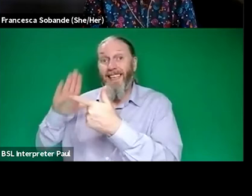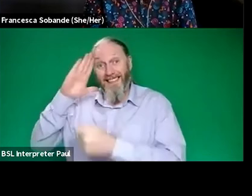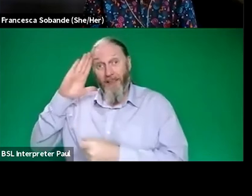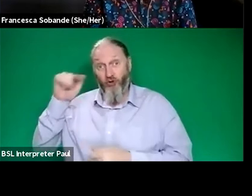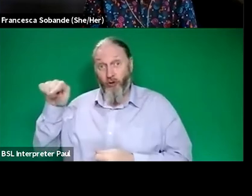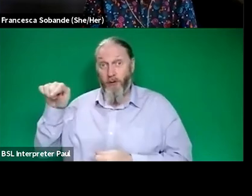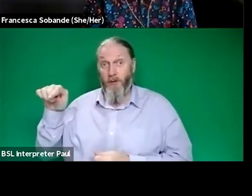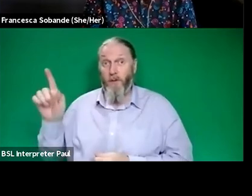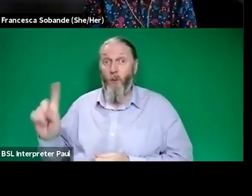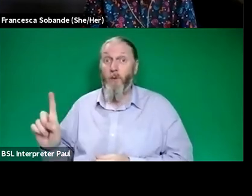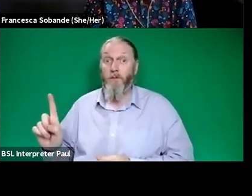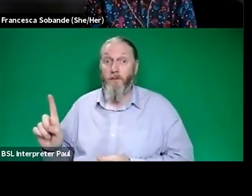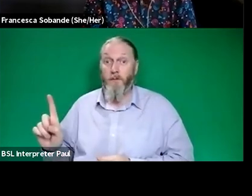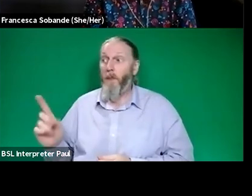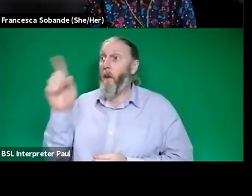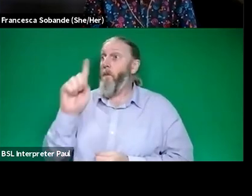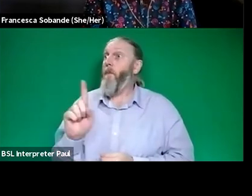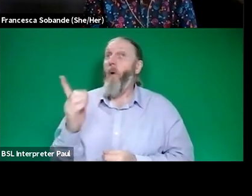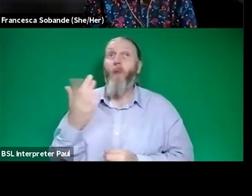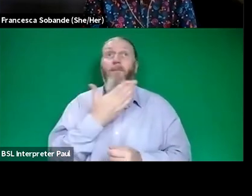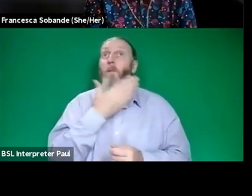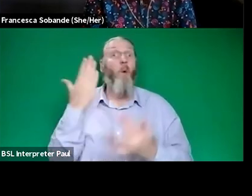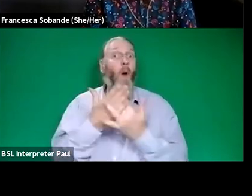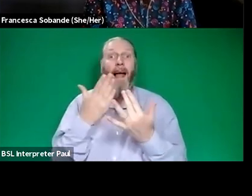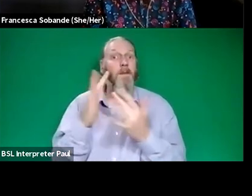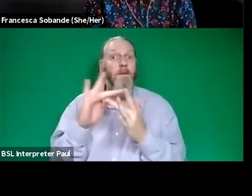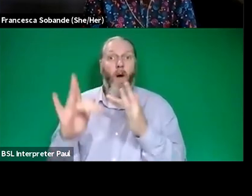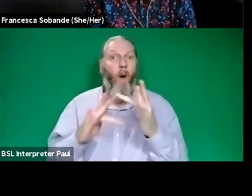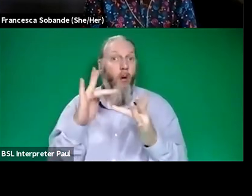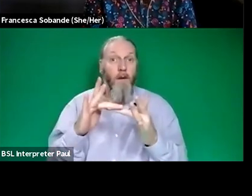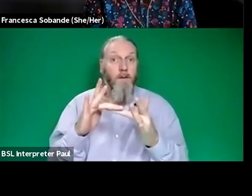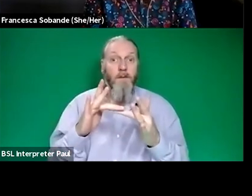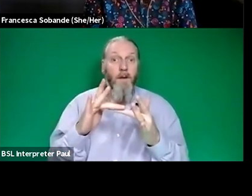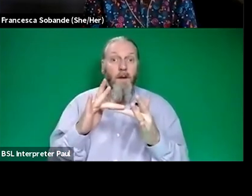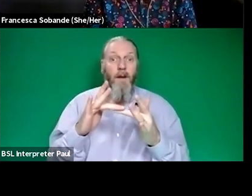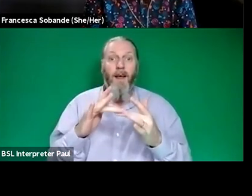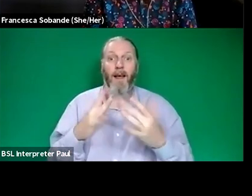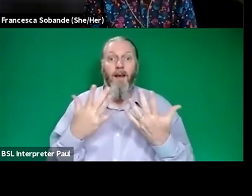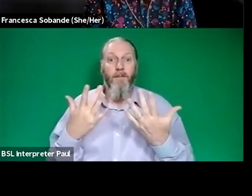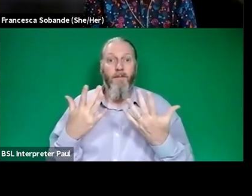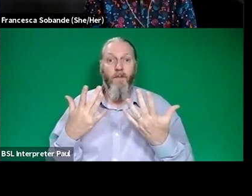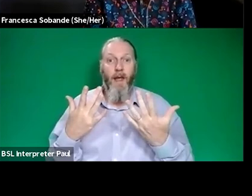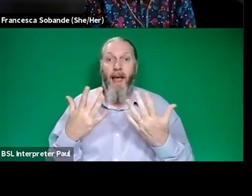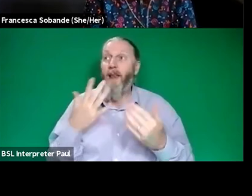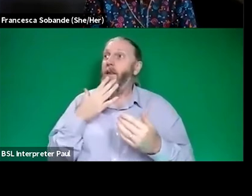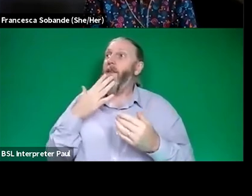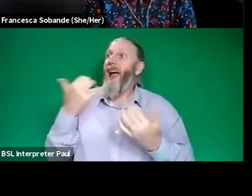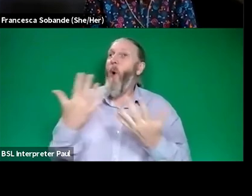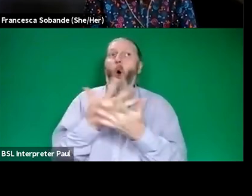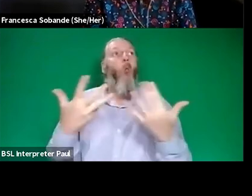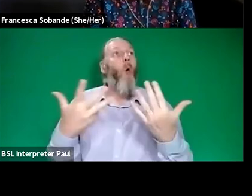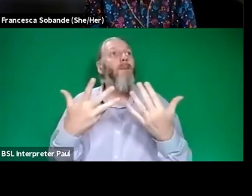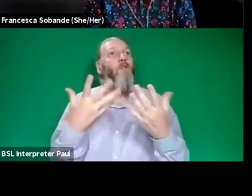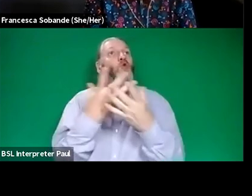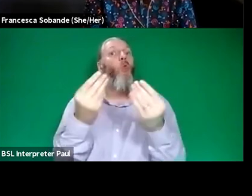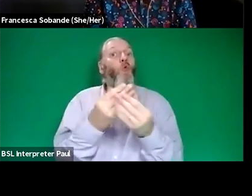those who aren't online at all, and who, like, if we come with online solutions, can't access those. And we've been working a bit on